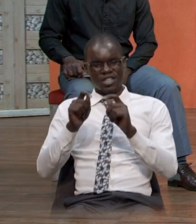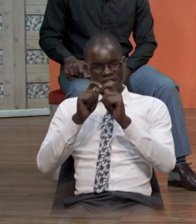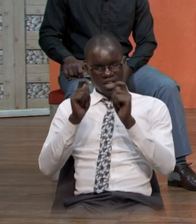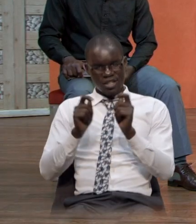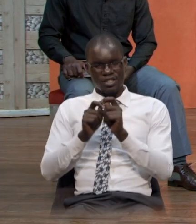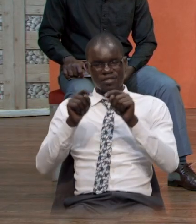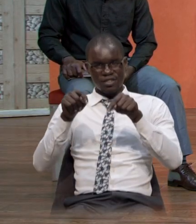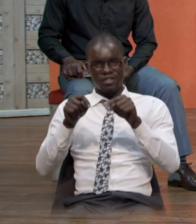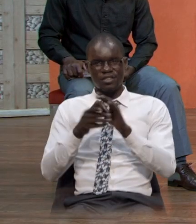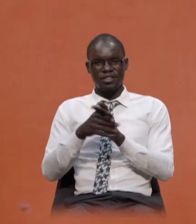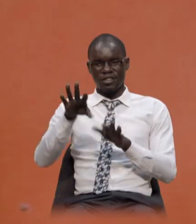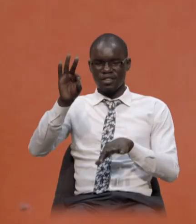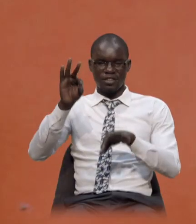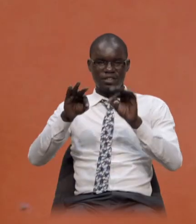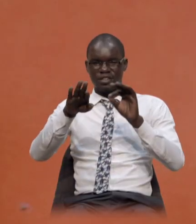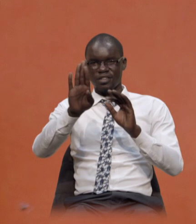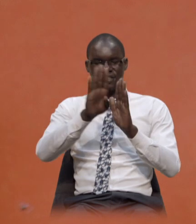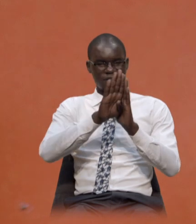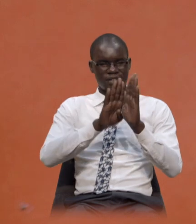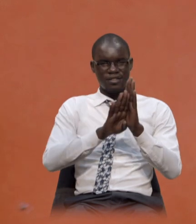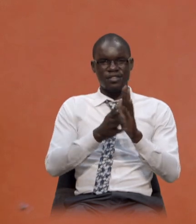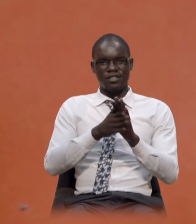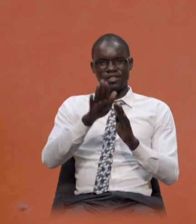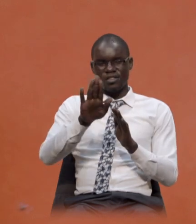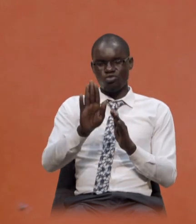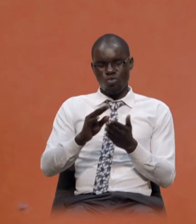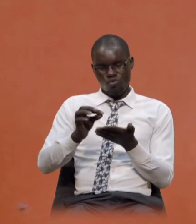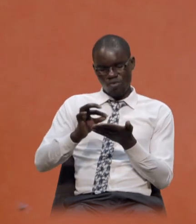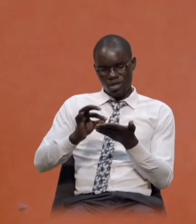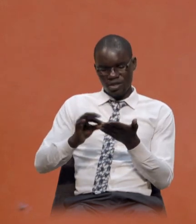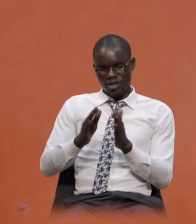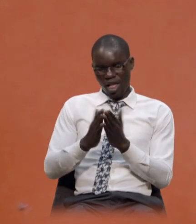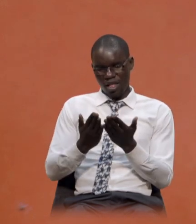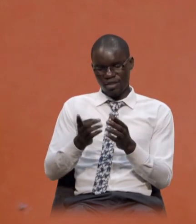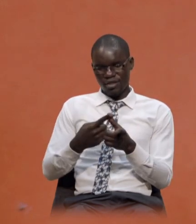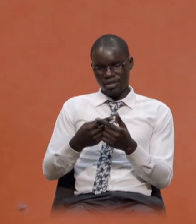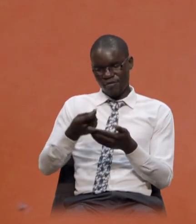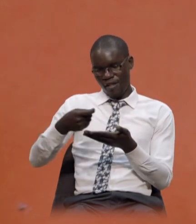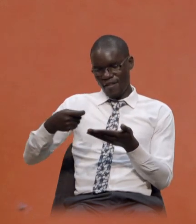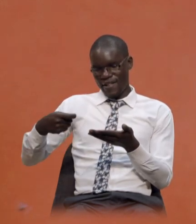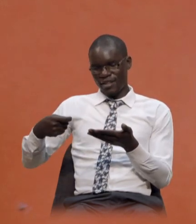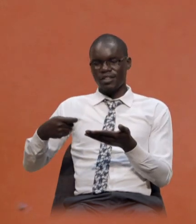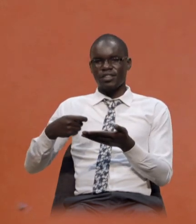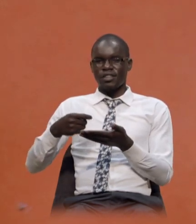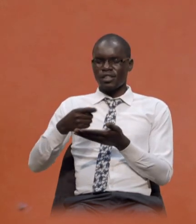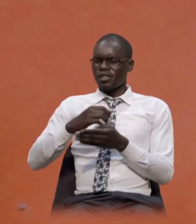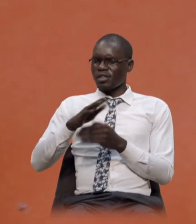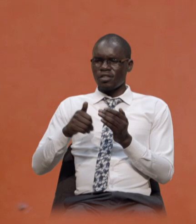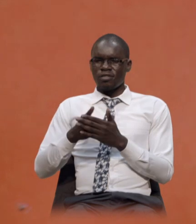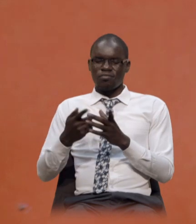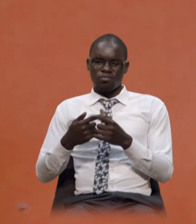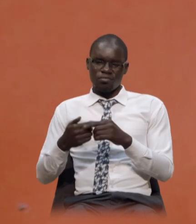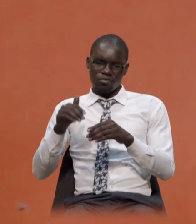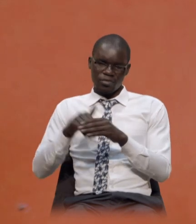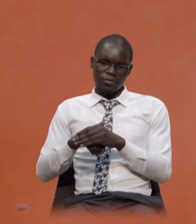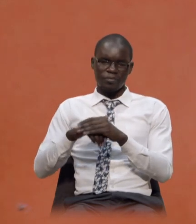today. Go pick your Bible, your notebook and your pen, and then write these things down and let us get into the